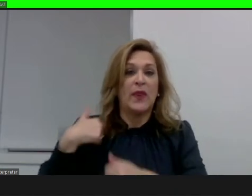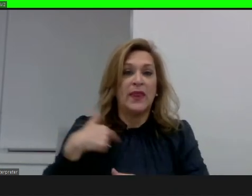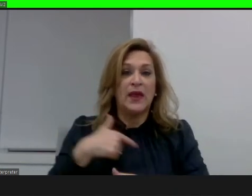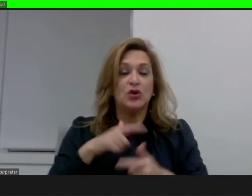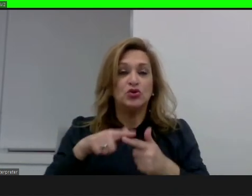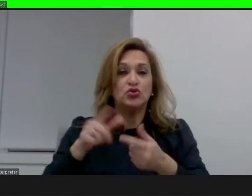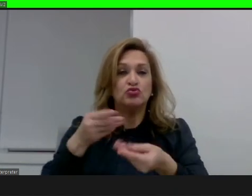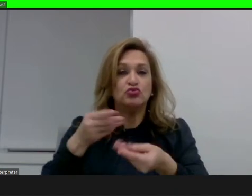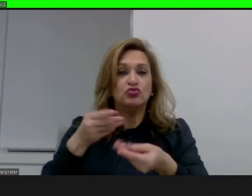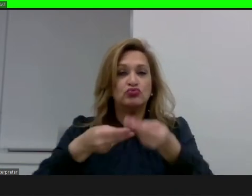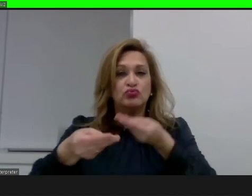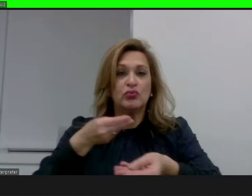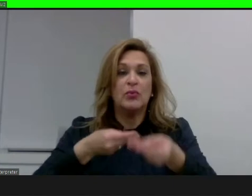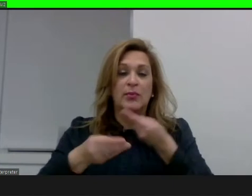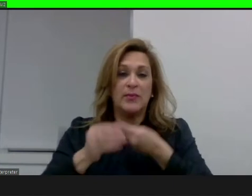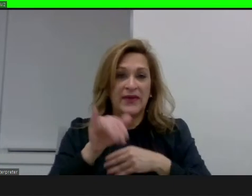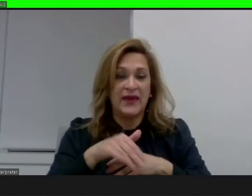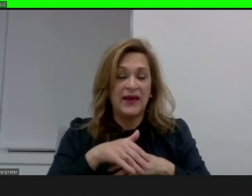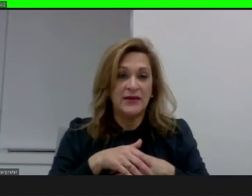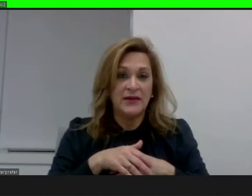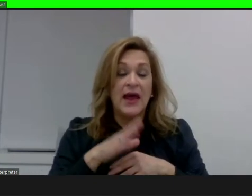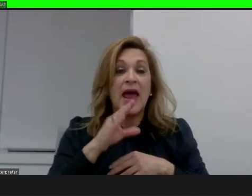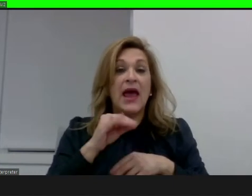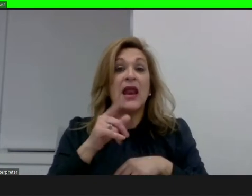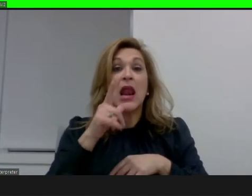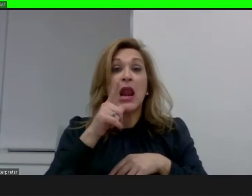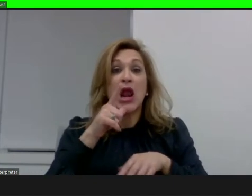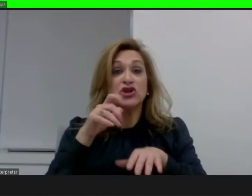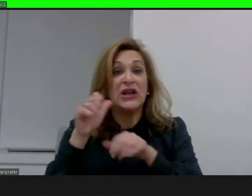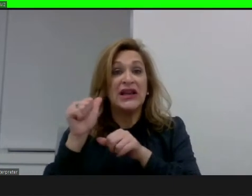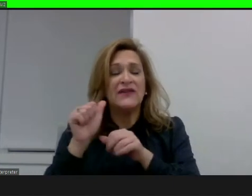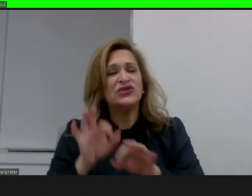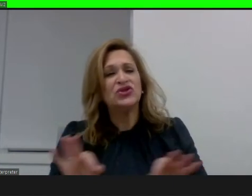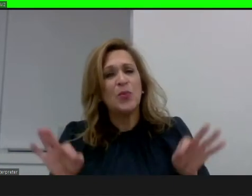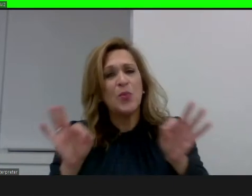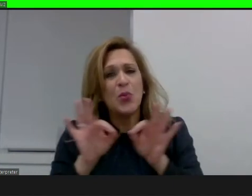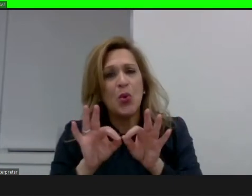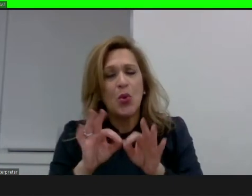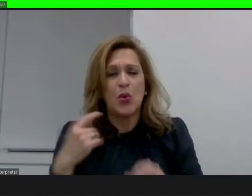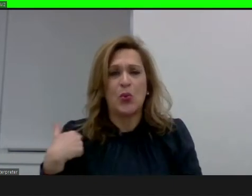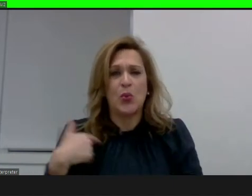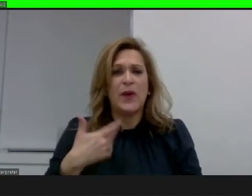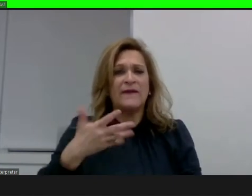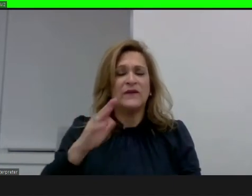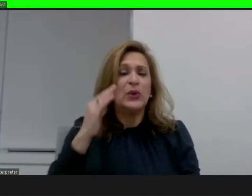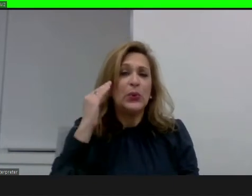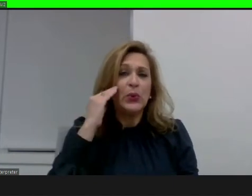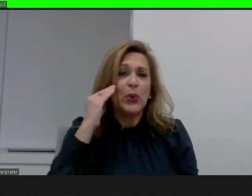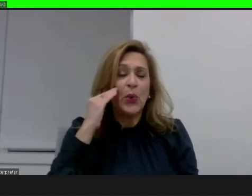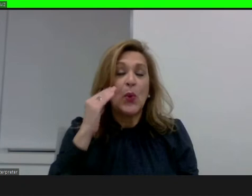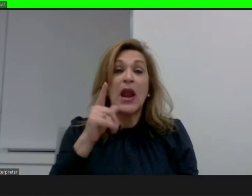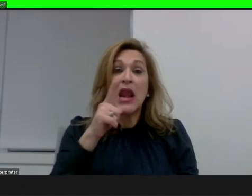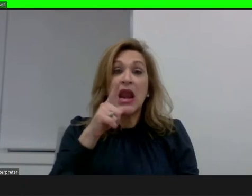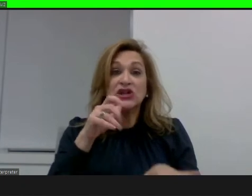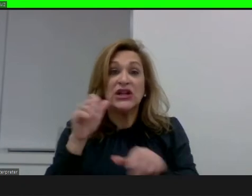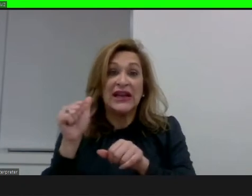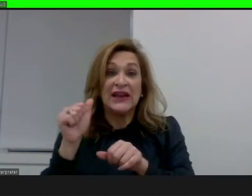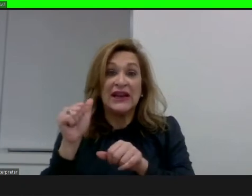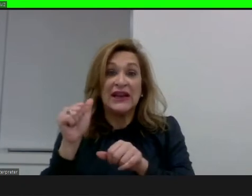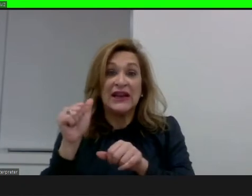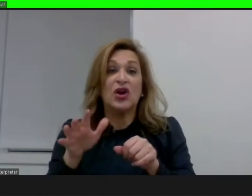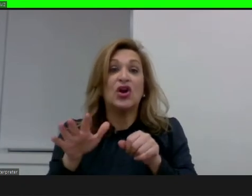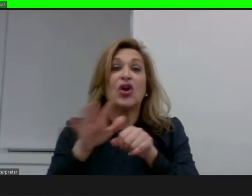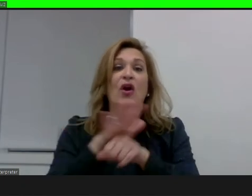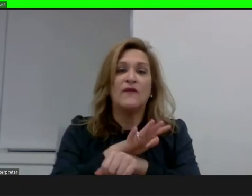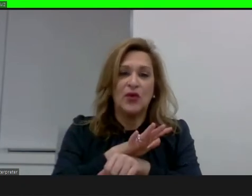transactions. And also, the lunch reliefs are very important, as we know that lunch reliefs do cover